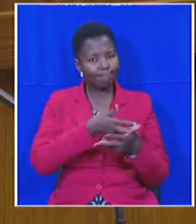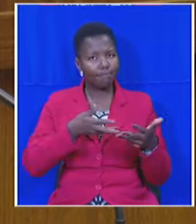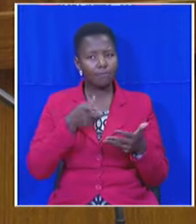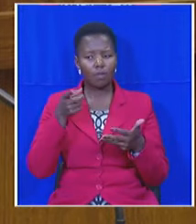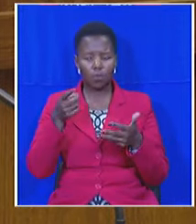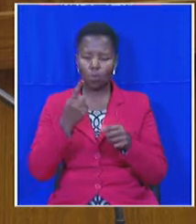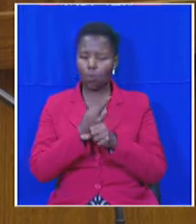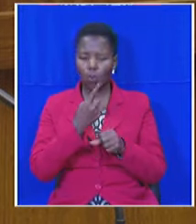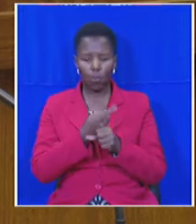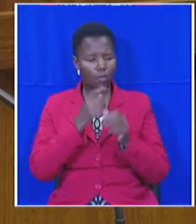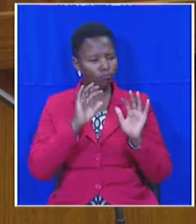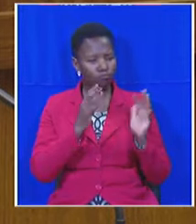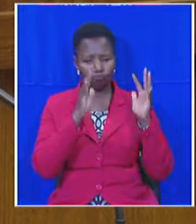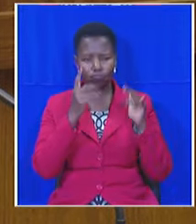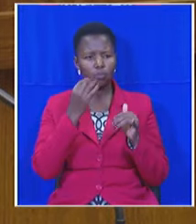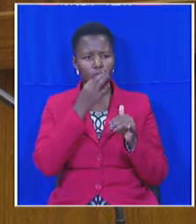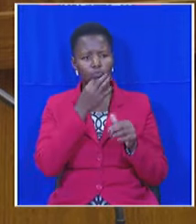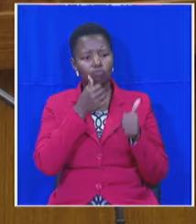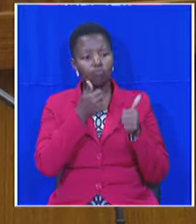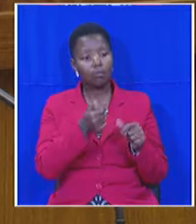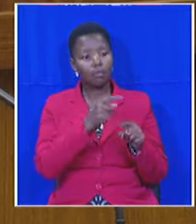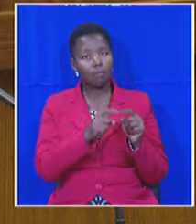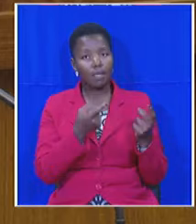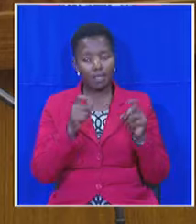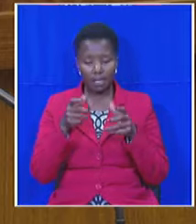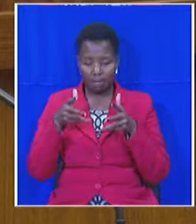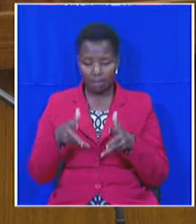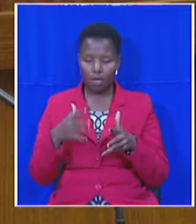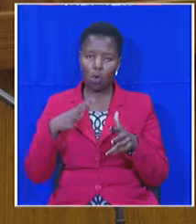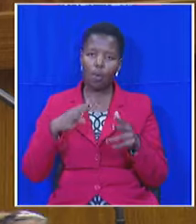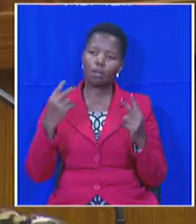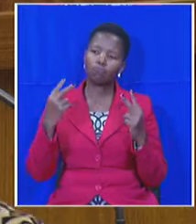the minister, you praise the minister, but when you come here, you grandstand.